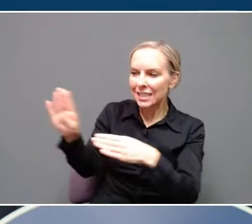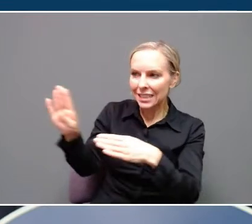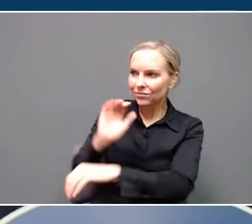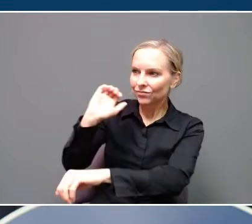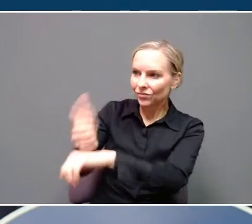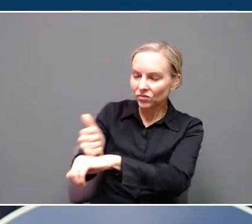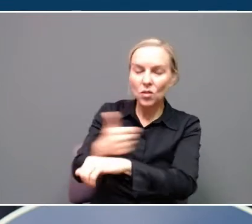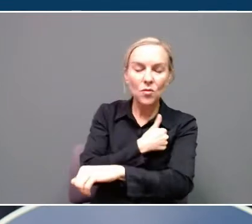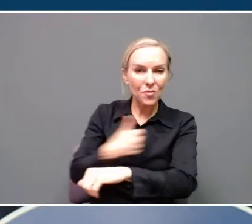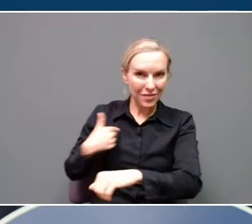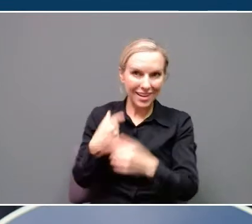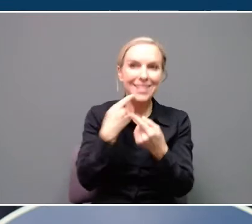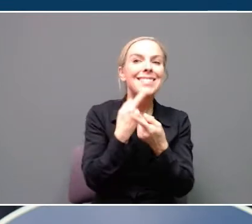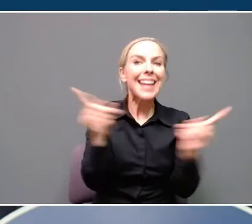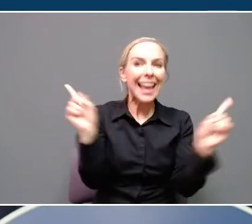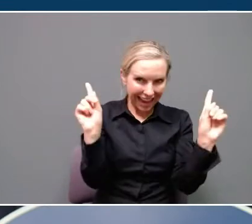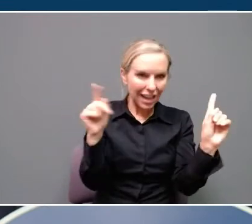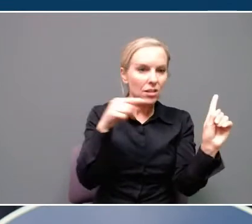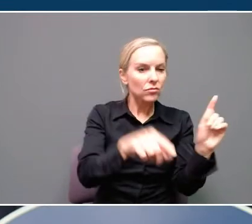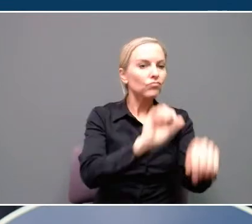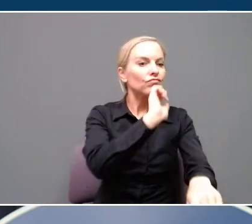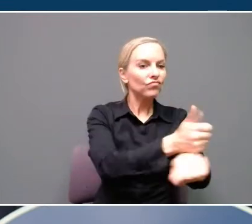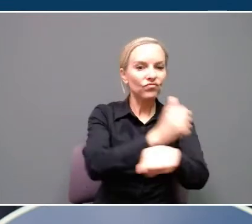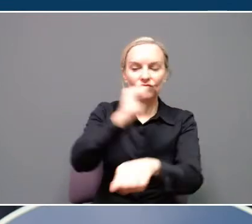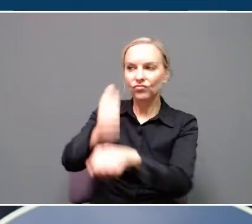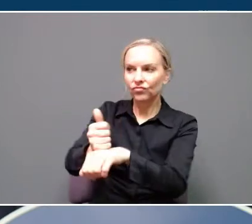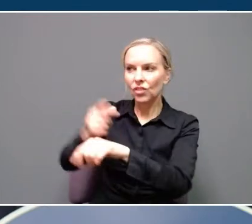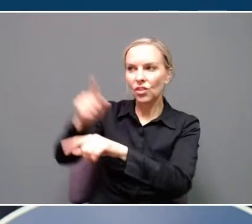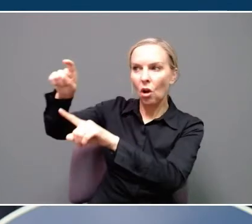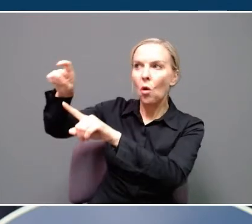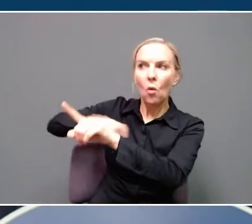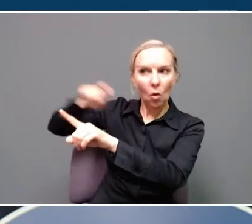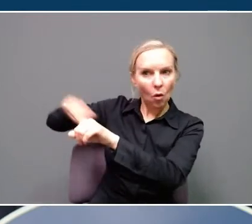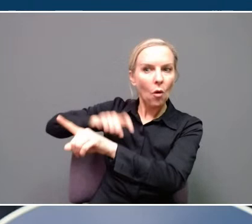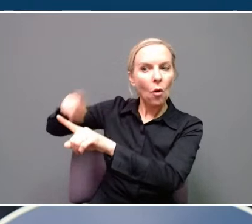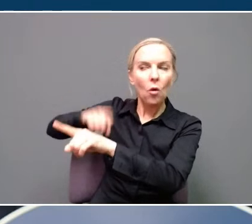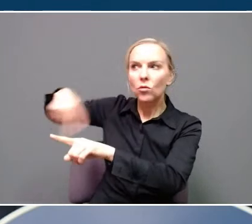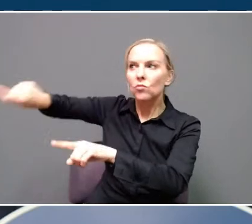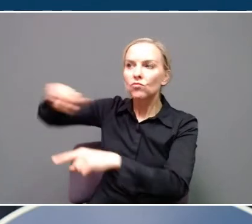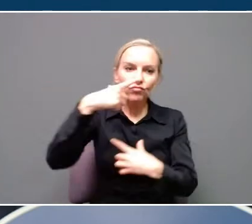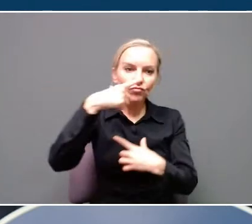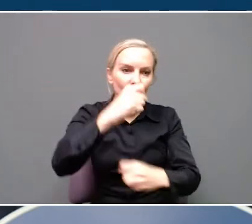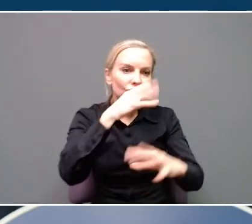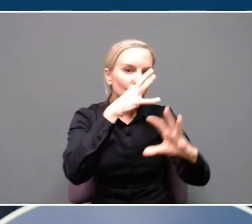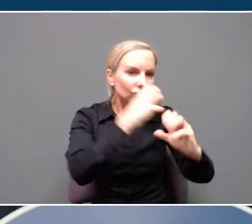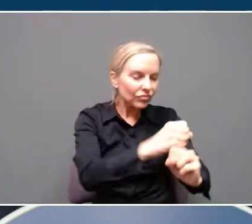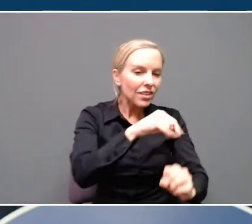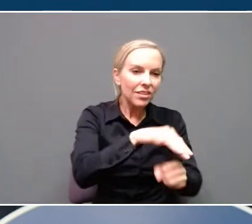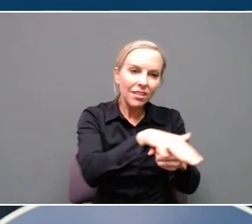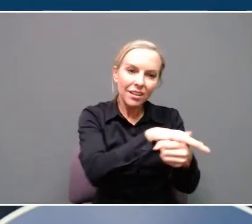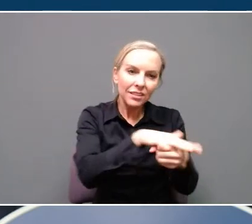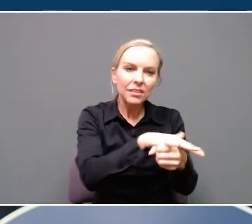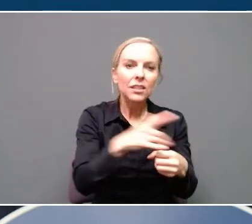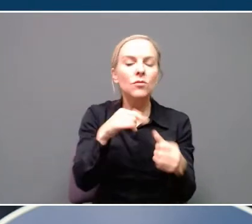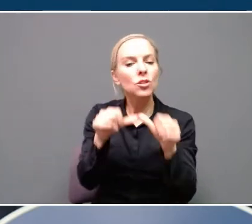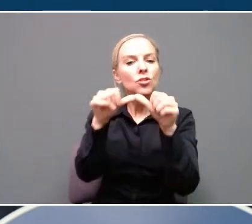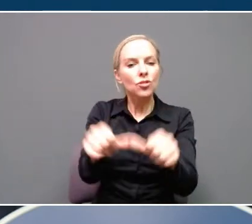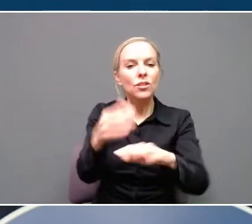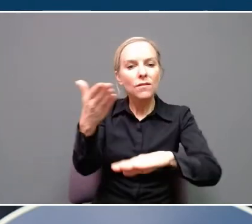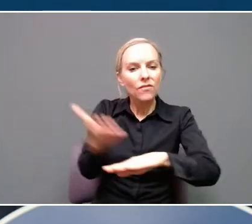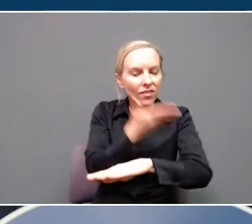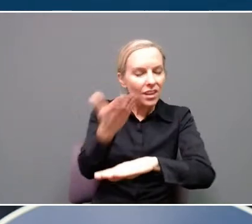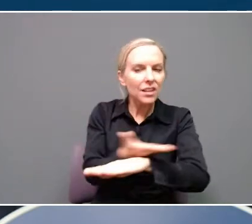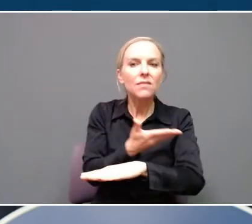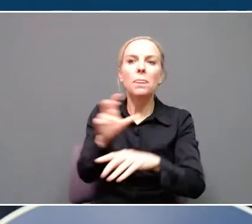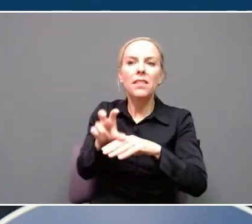less constructed it, the calls start pouring in. It's a significant announcement as we continue to invest in the sites and